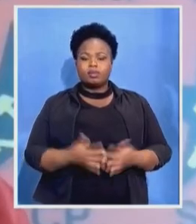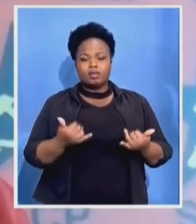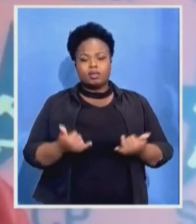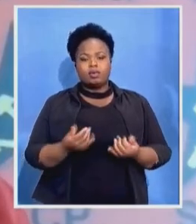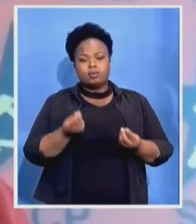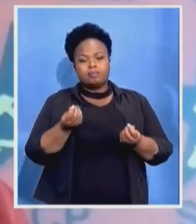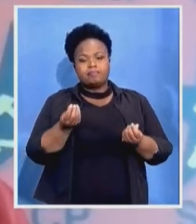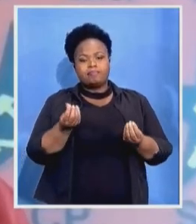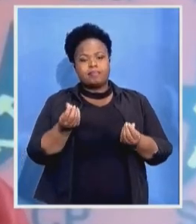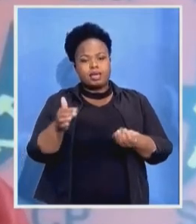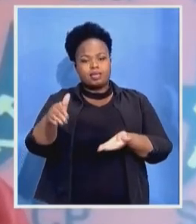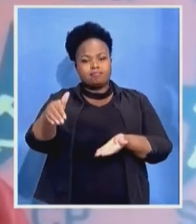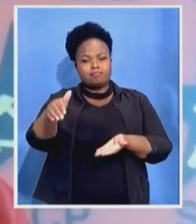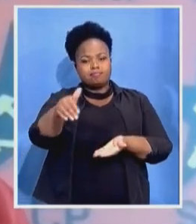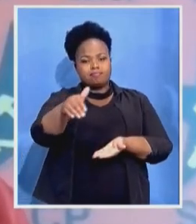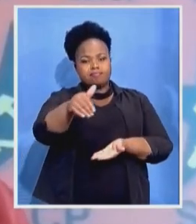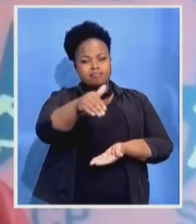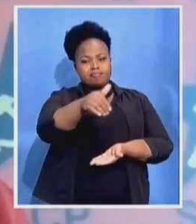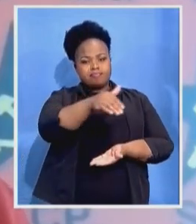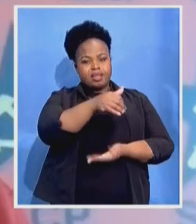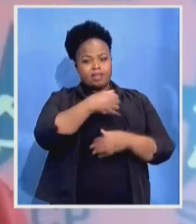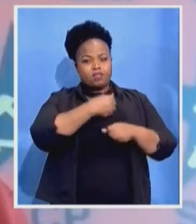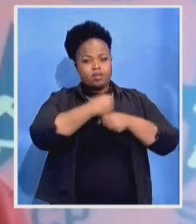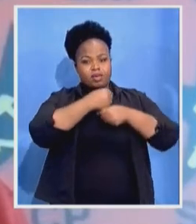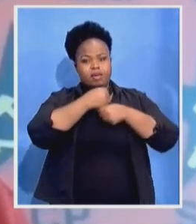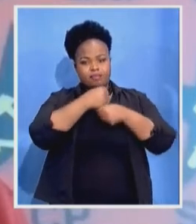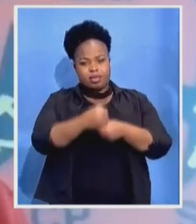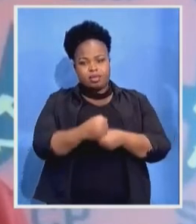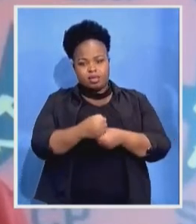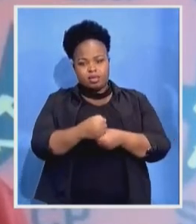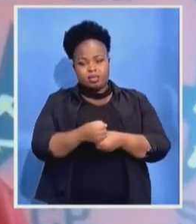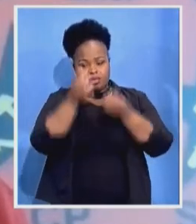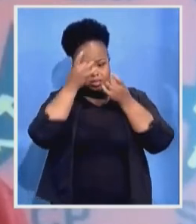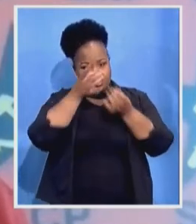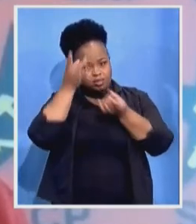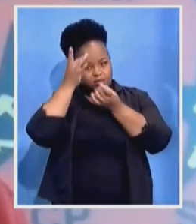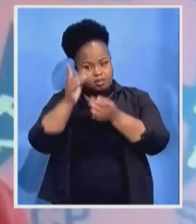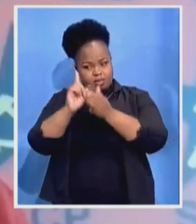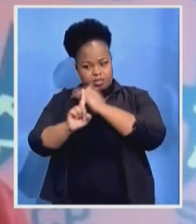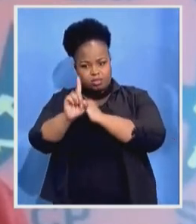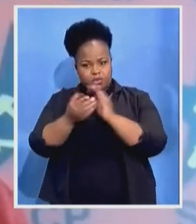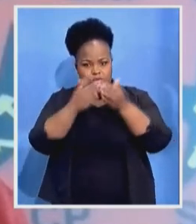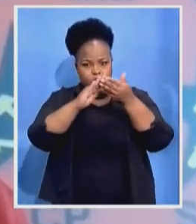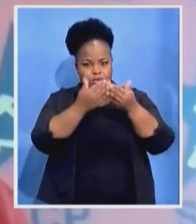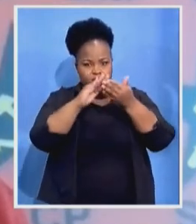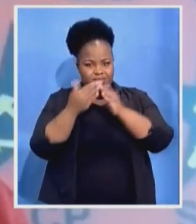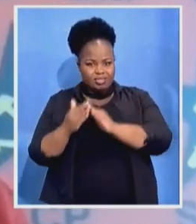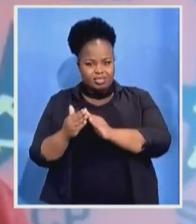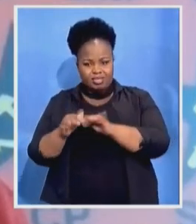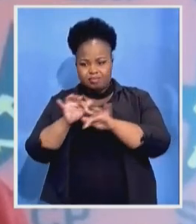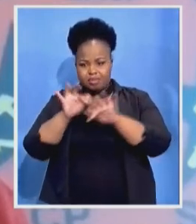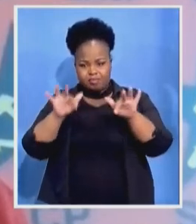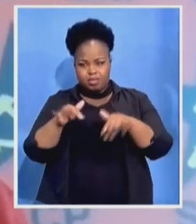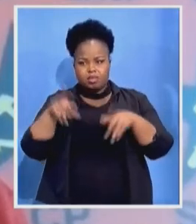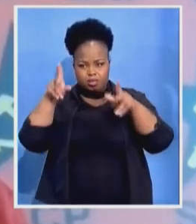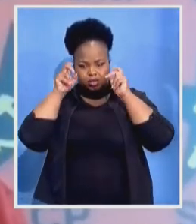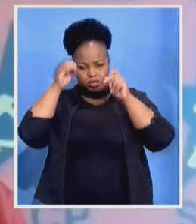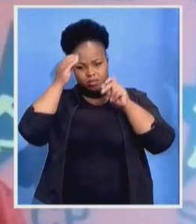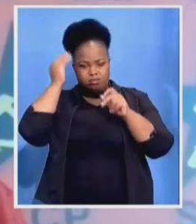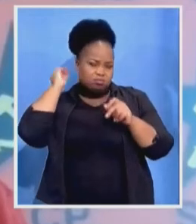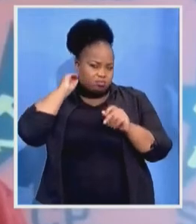into the public sphere and drive it transparently, because fundraising had come under